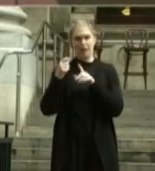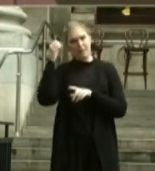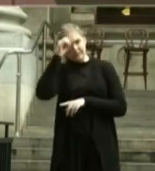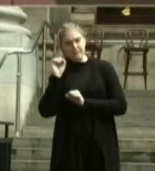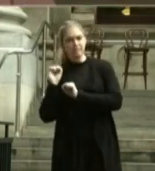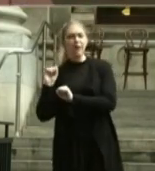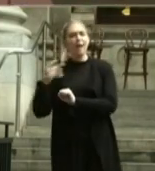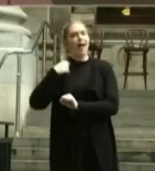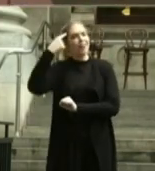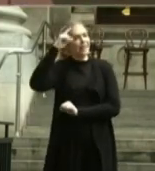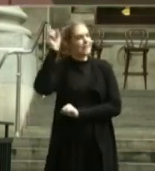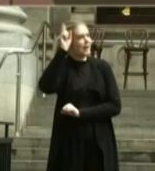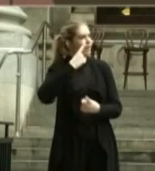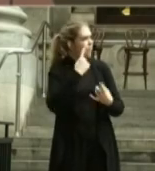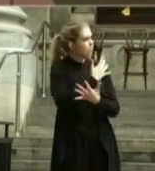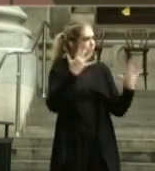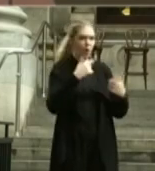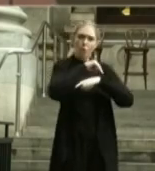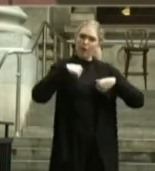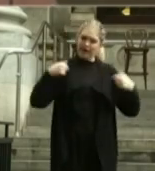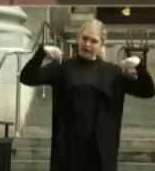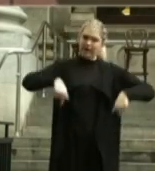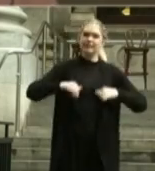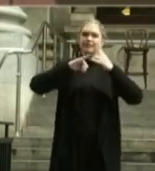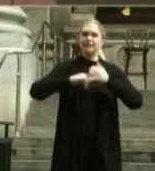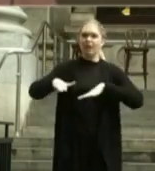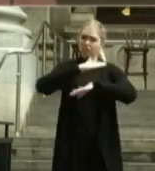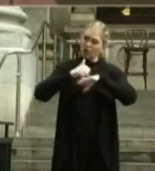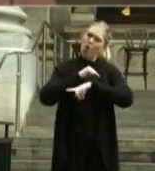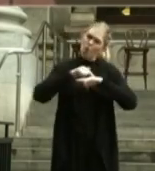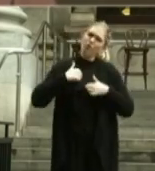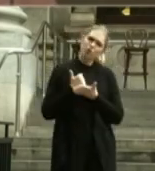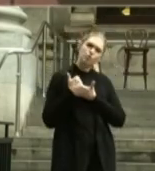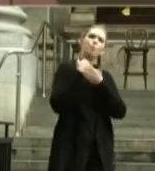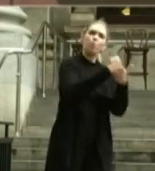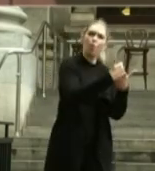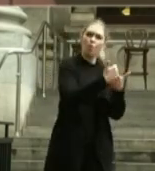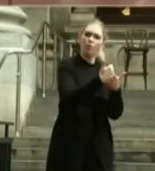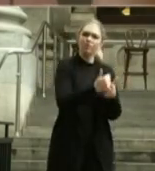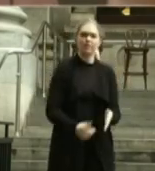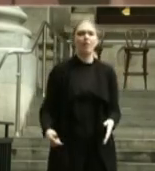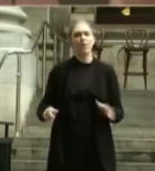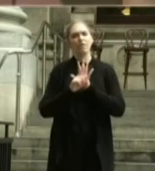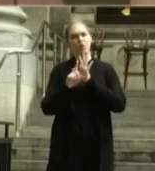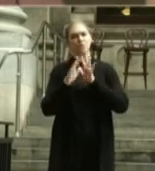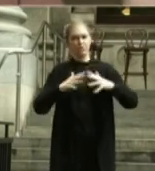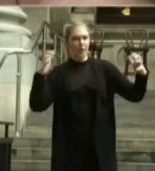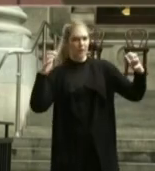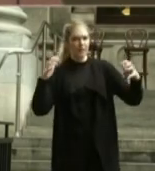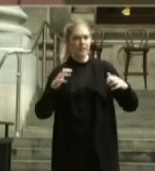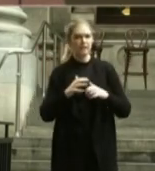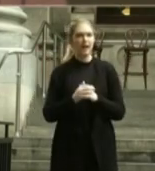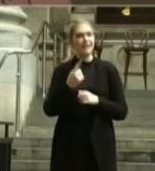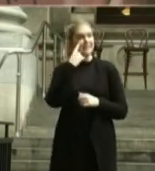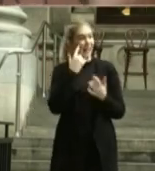you demonstrated that we in South Australia are in support of the voice, and by looking